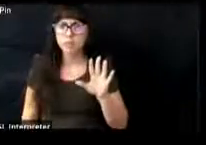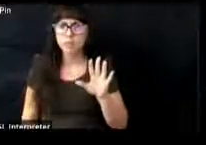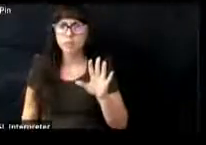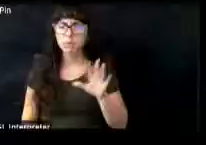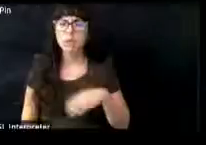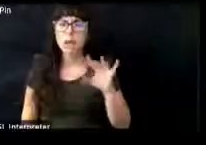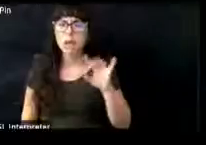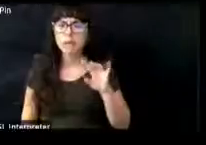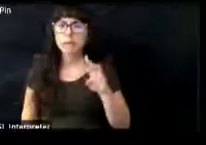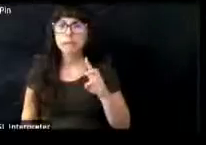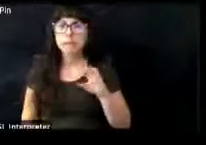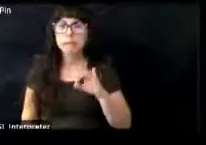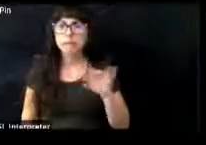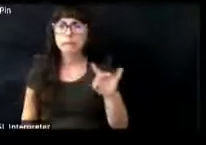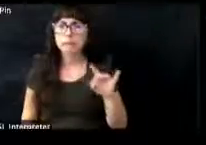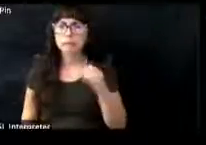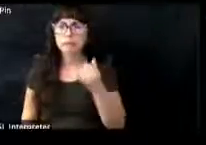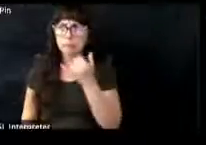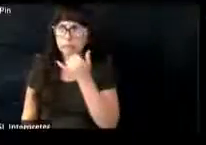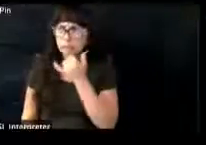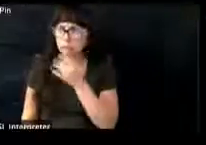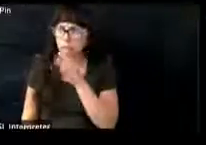8688. I think I was saying that.